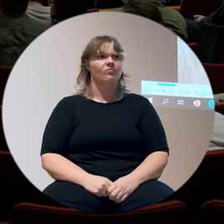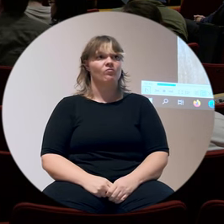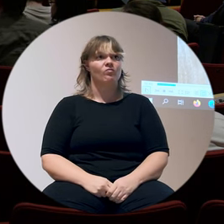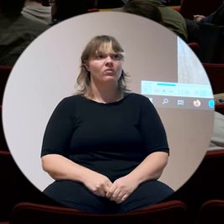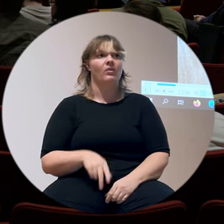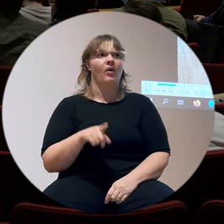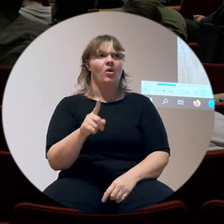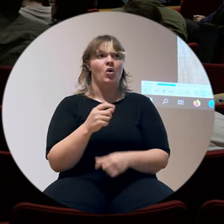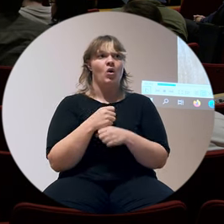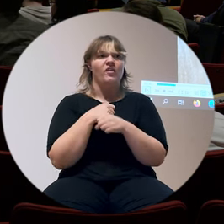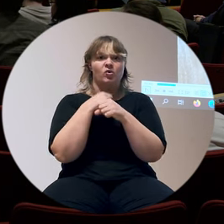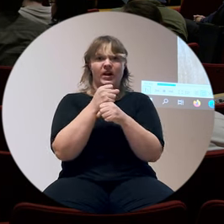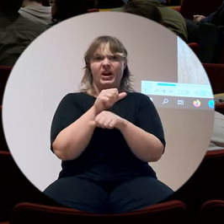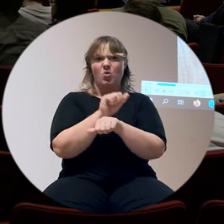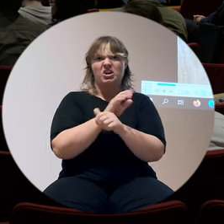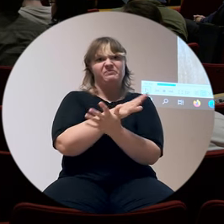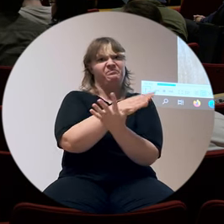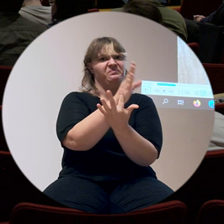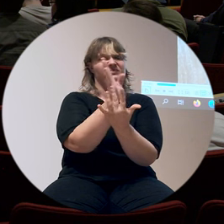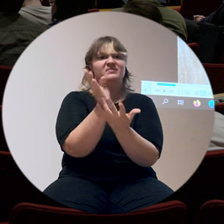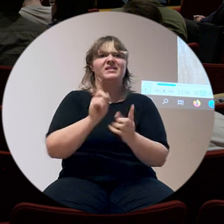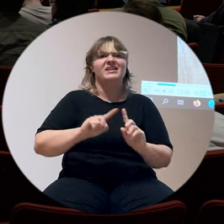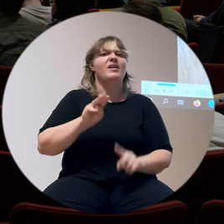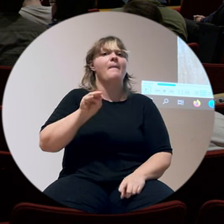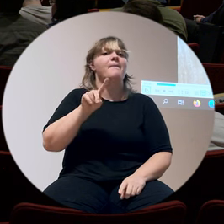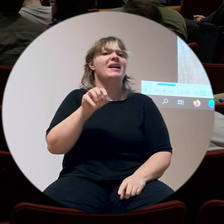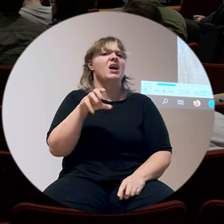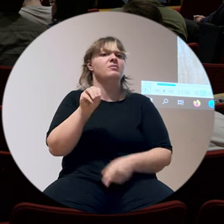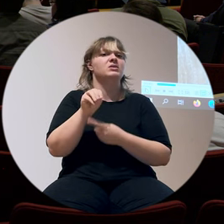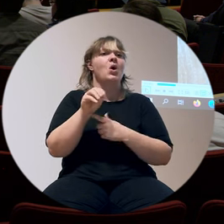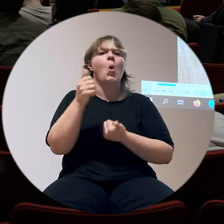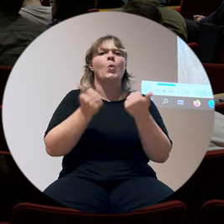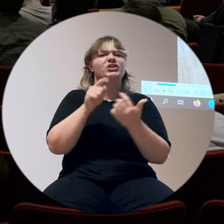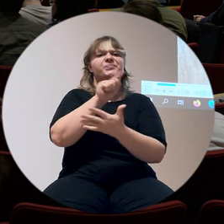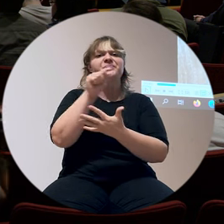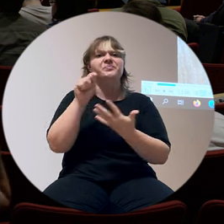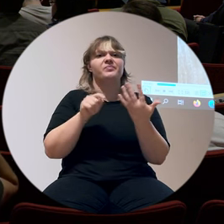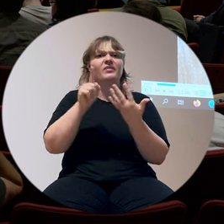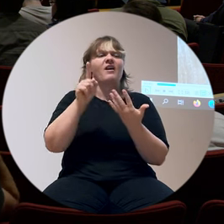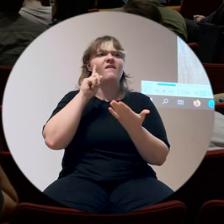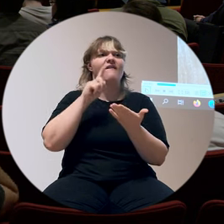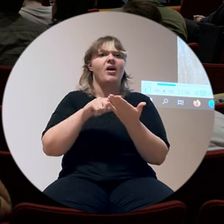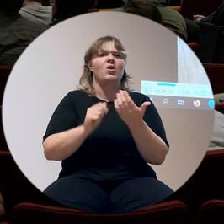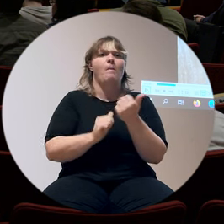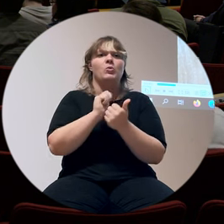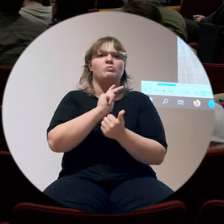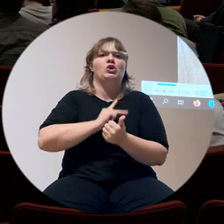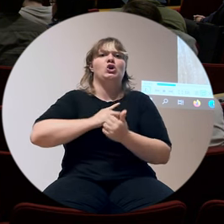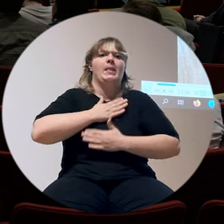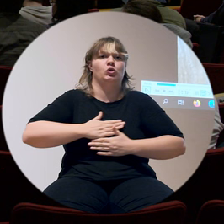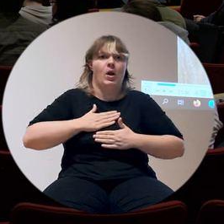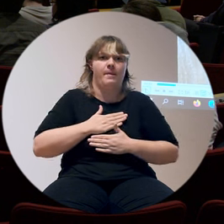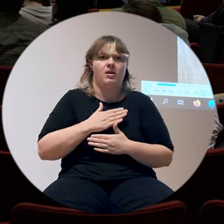You've created works in a vast range of mediums. Which of these have you found most personal enjoyment of them?